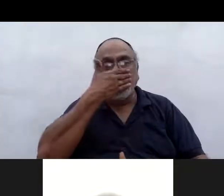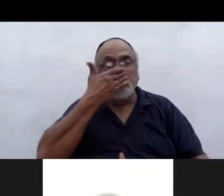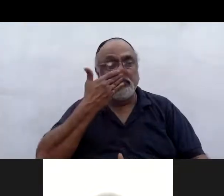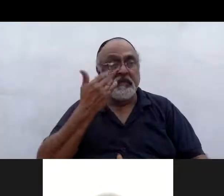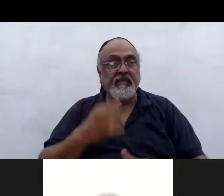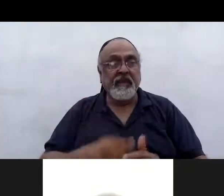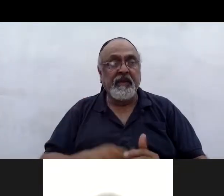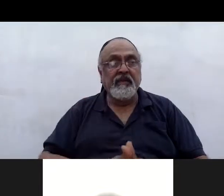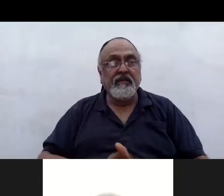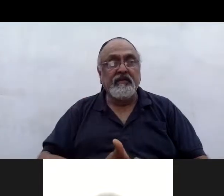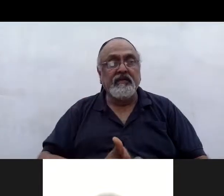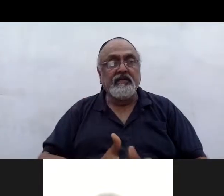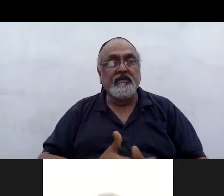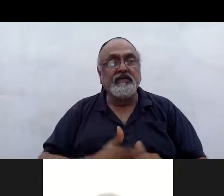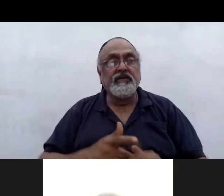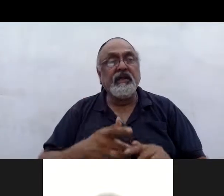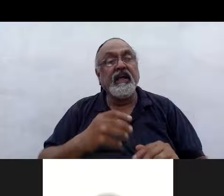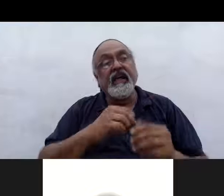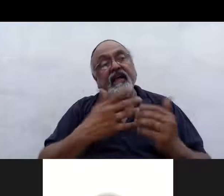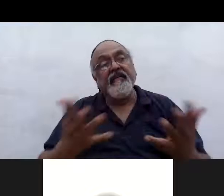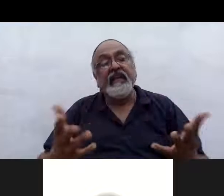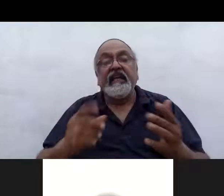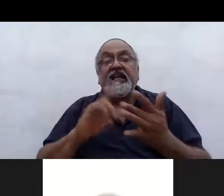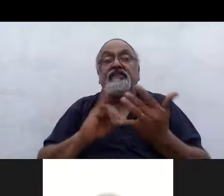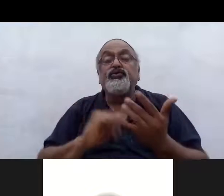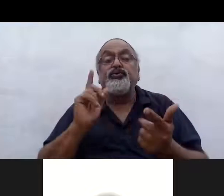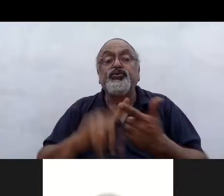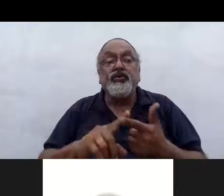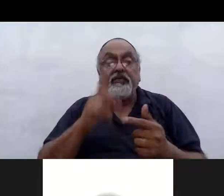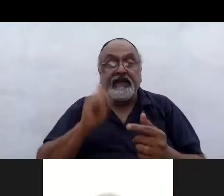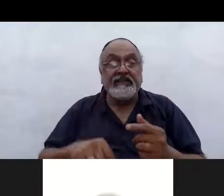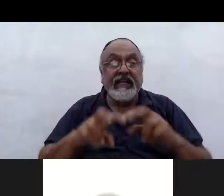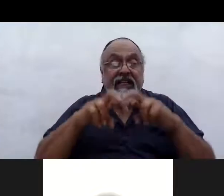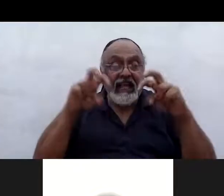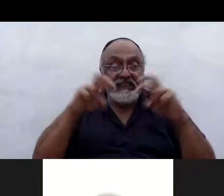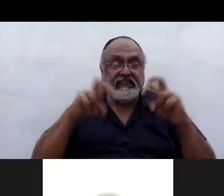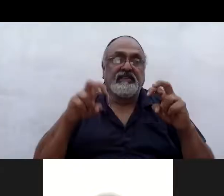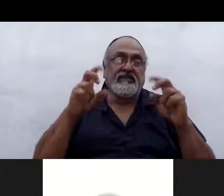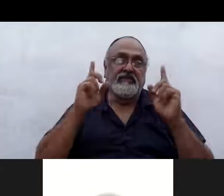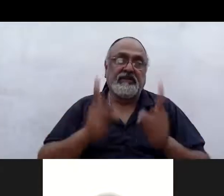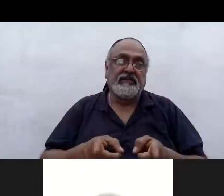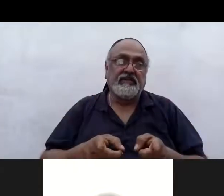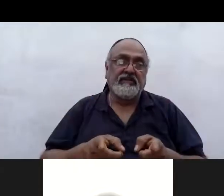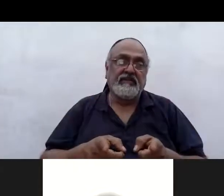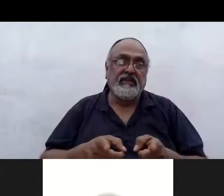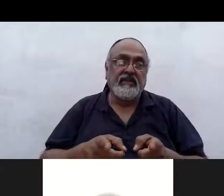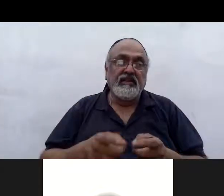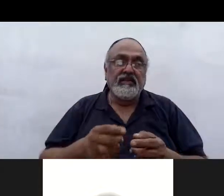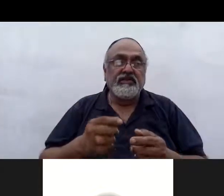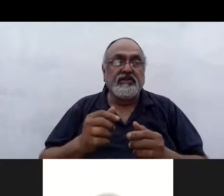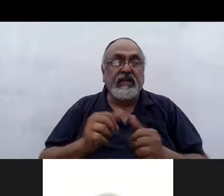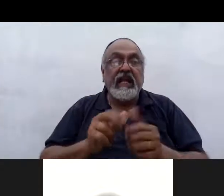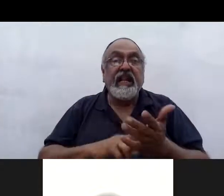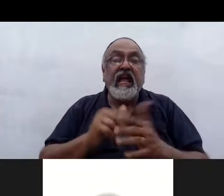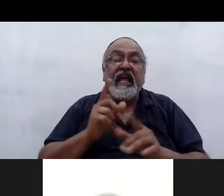so basically every issue should be analyzed here. This is in this analysis section, you will